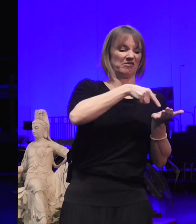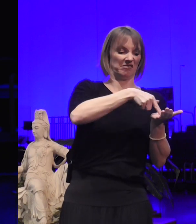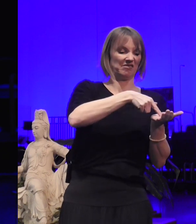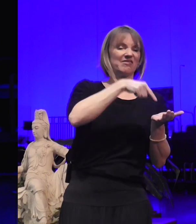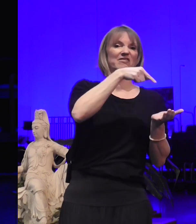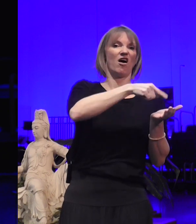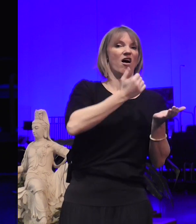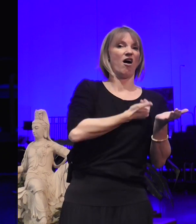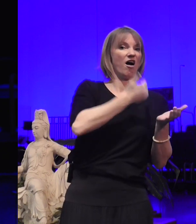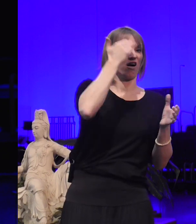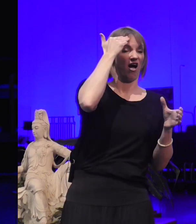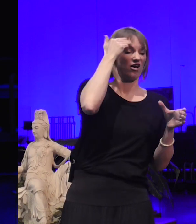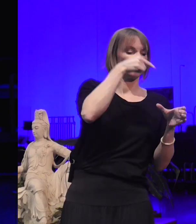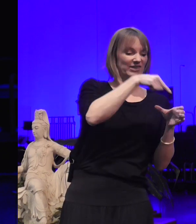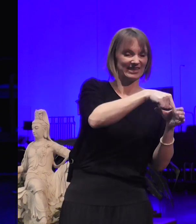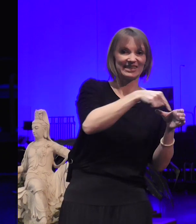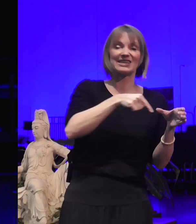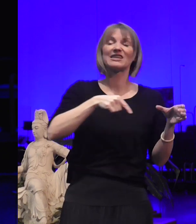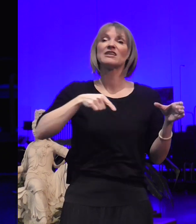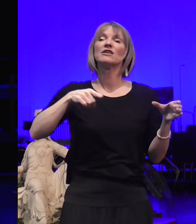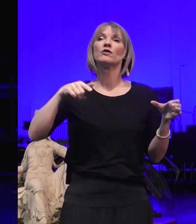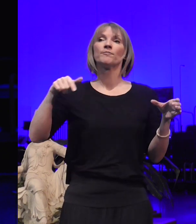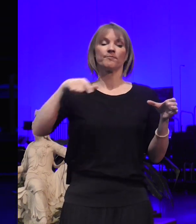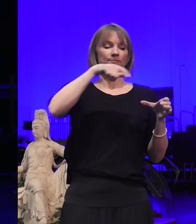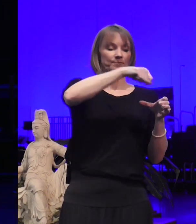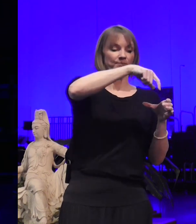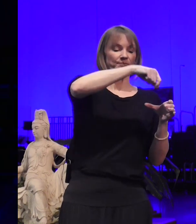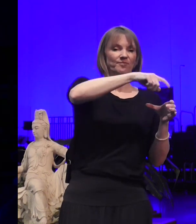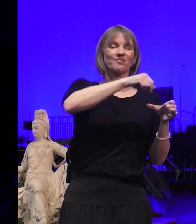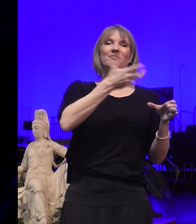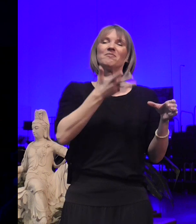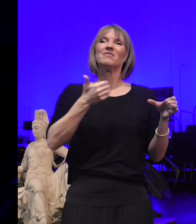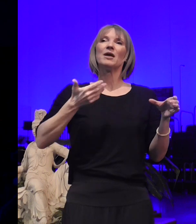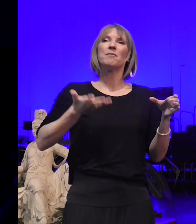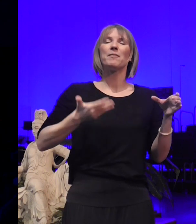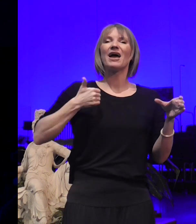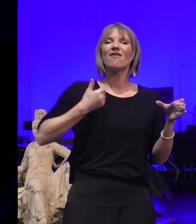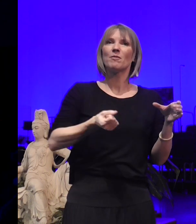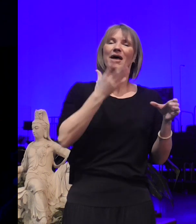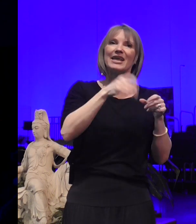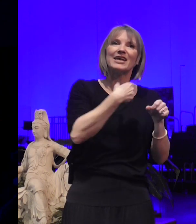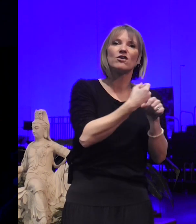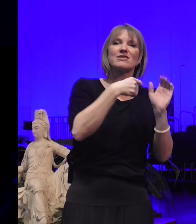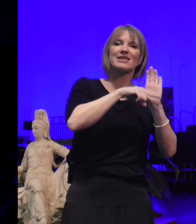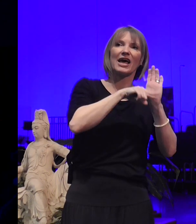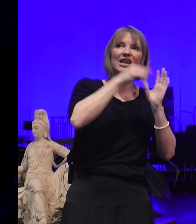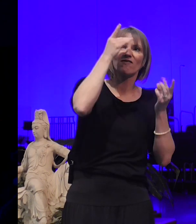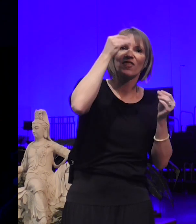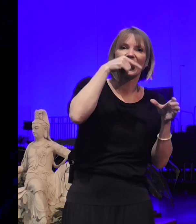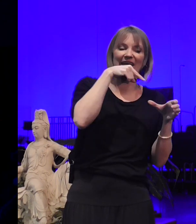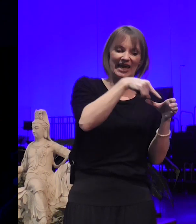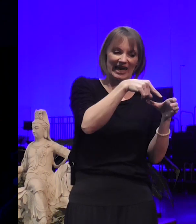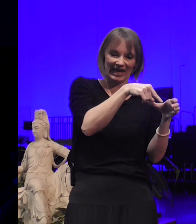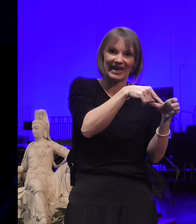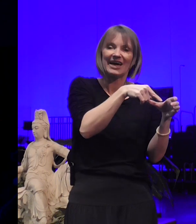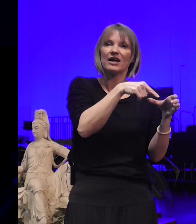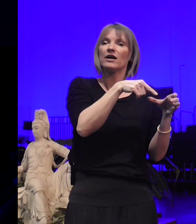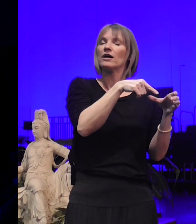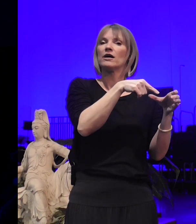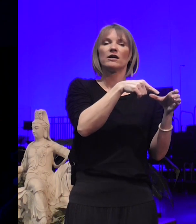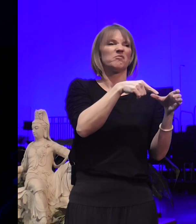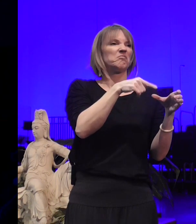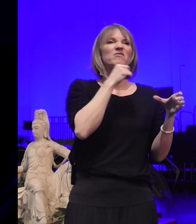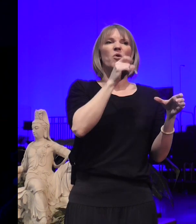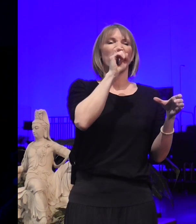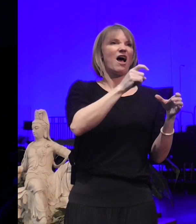He says, even though there may be stored away in the subconscious many years of negative thinking along certain lines, this in no way need